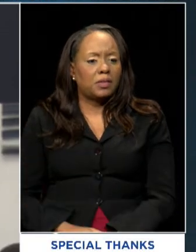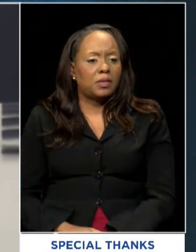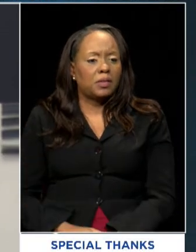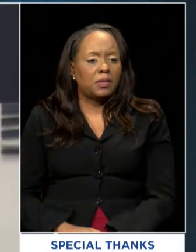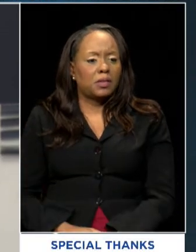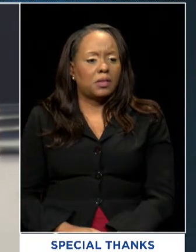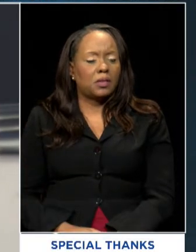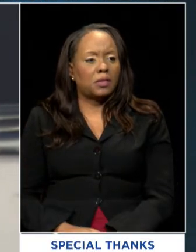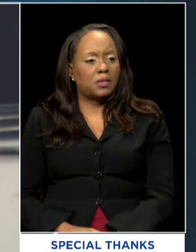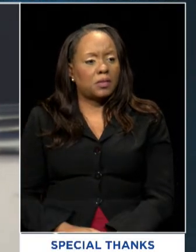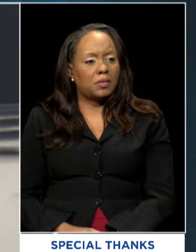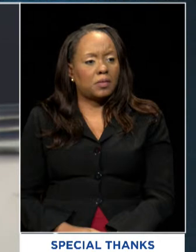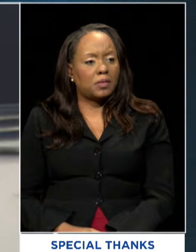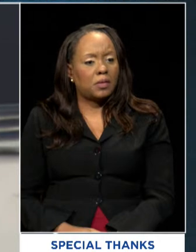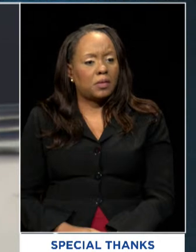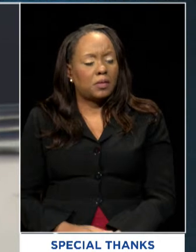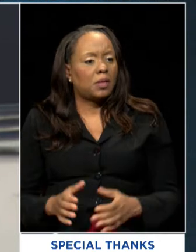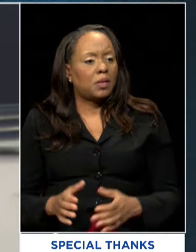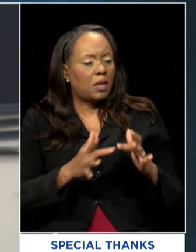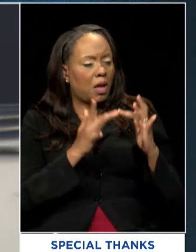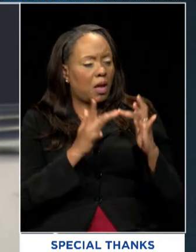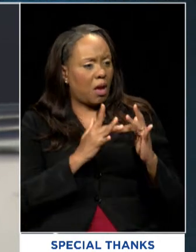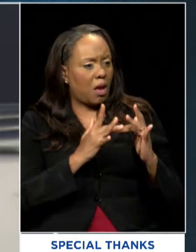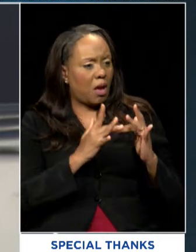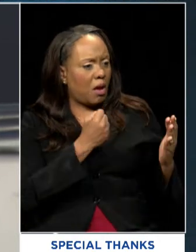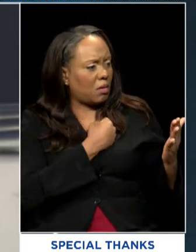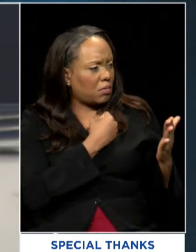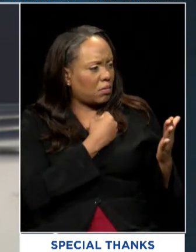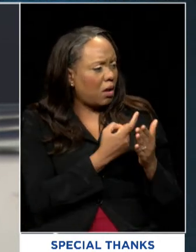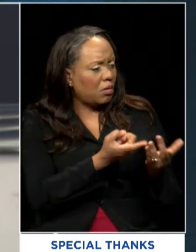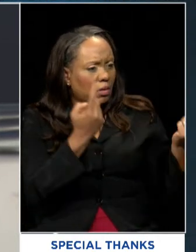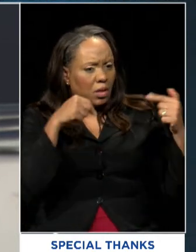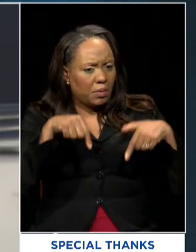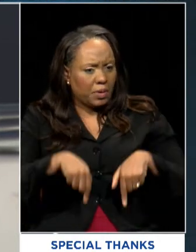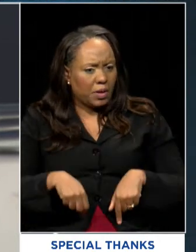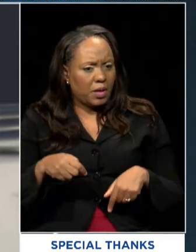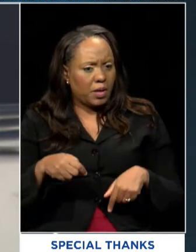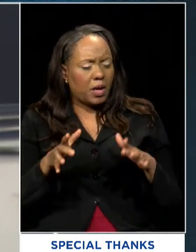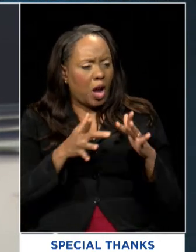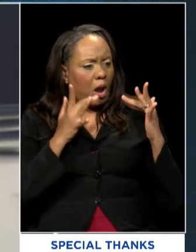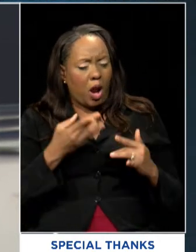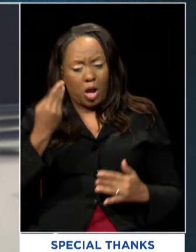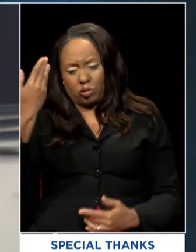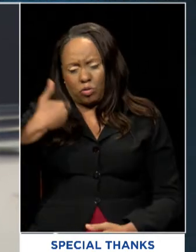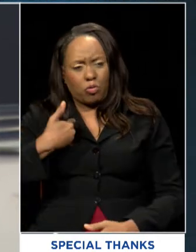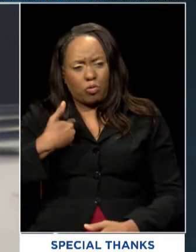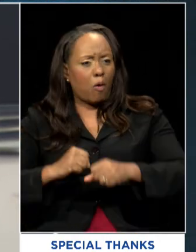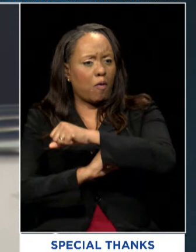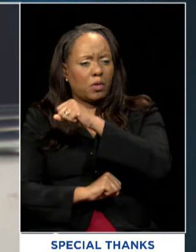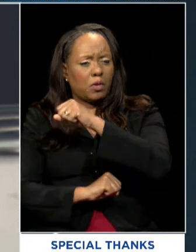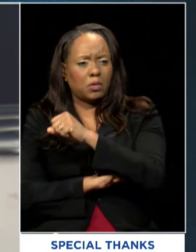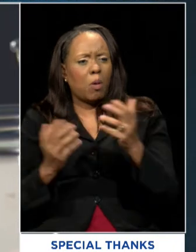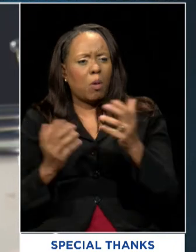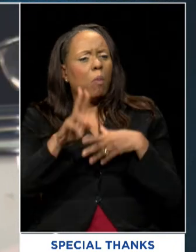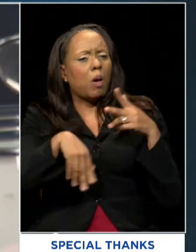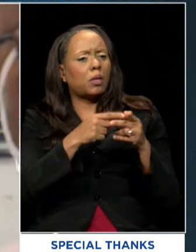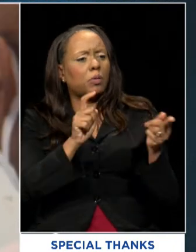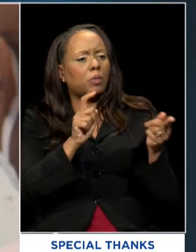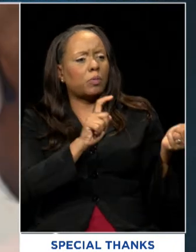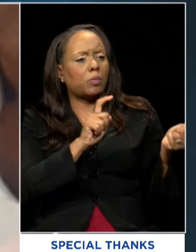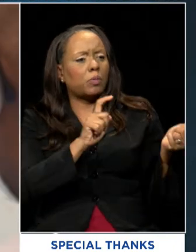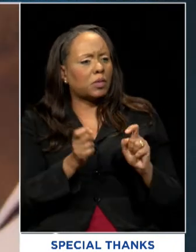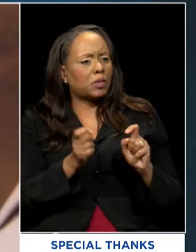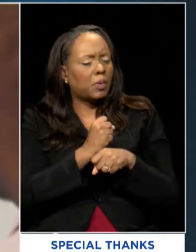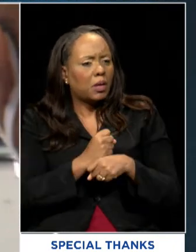So after the heart attack, you've come to the Heart and Stroke Foundation. What has that been like? What kind of changes have you been asked to